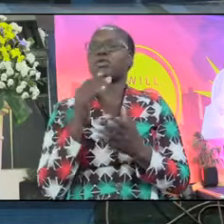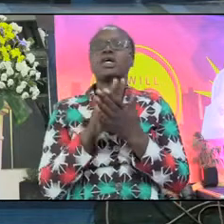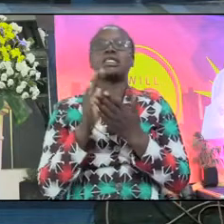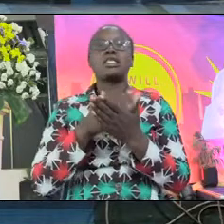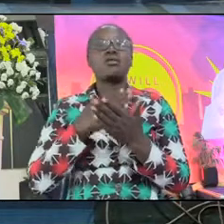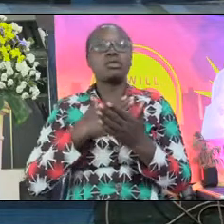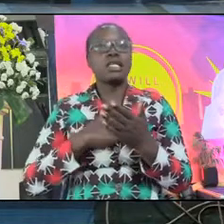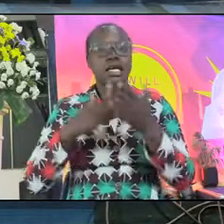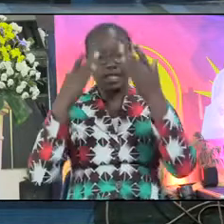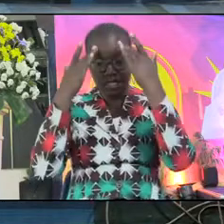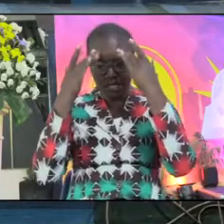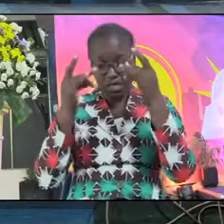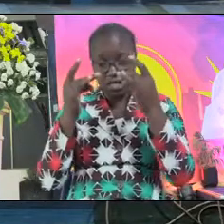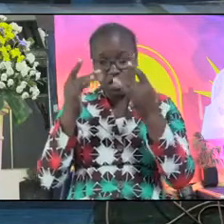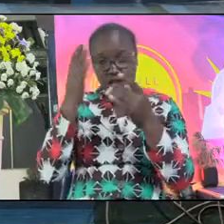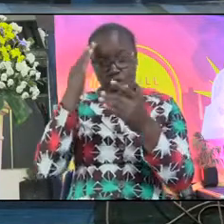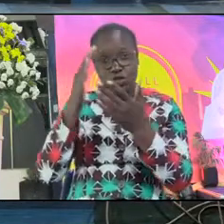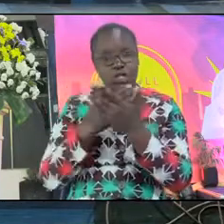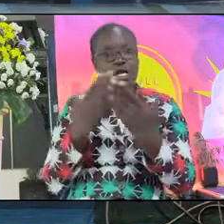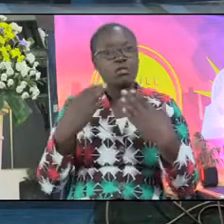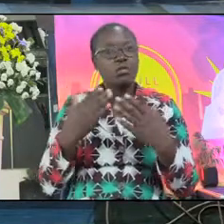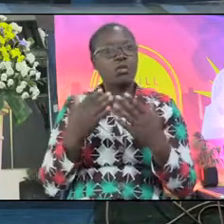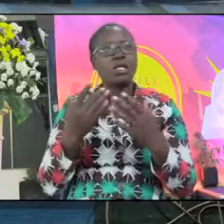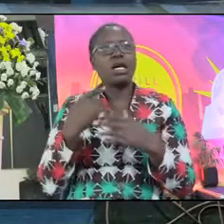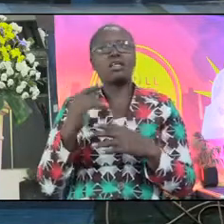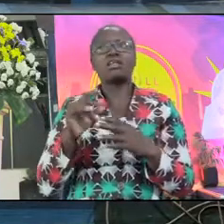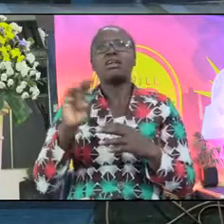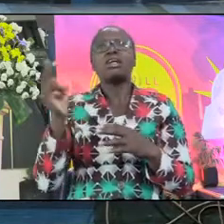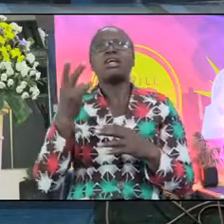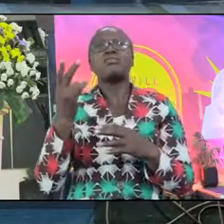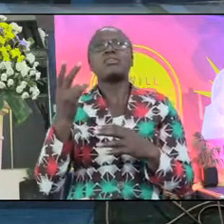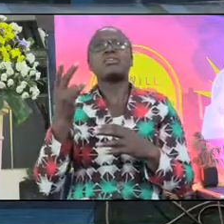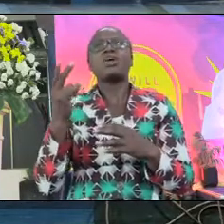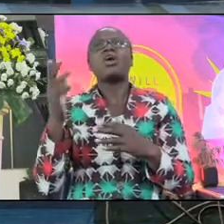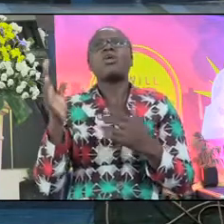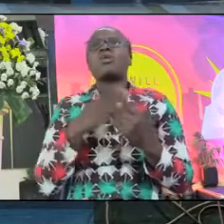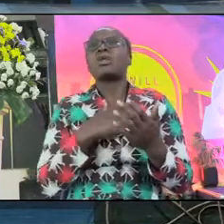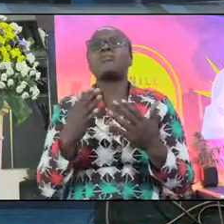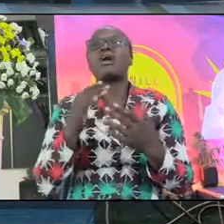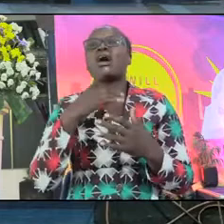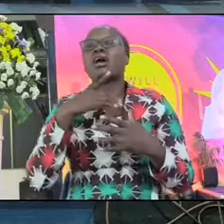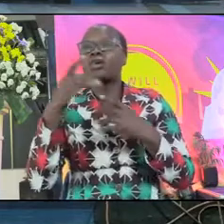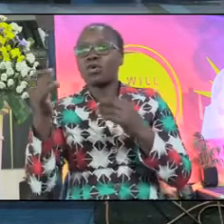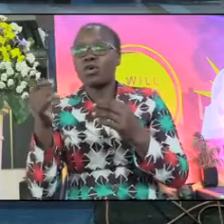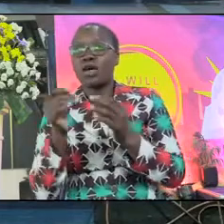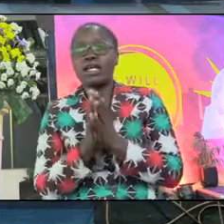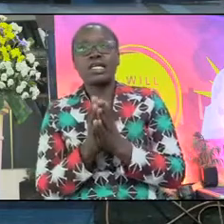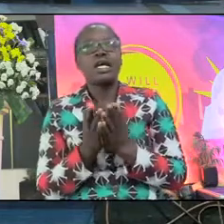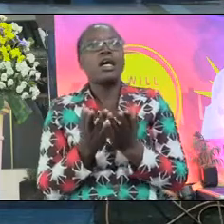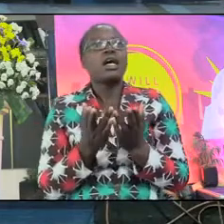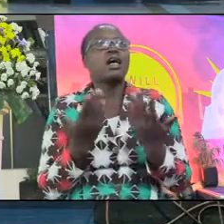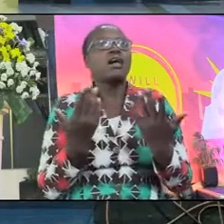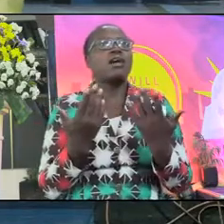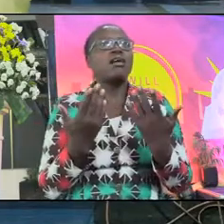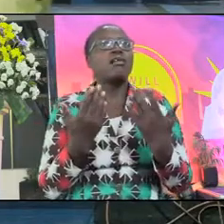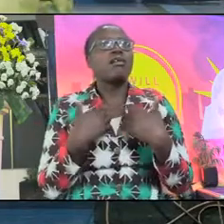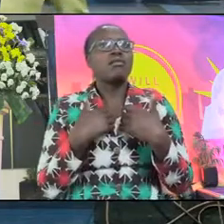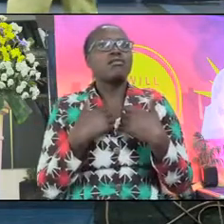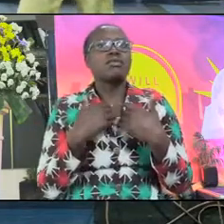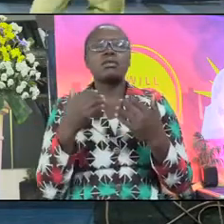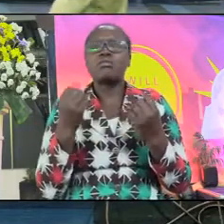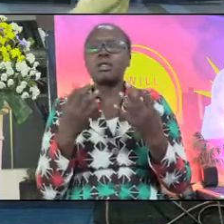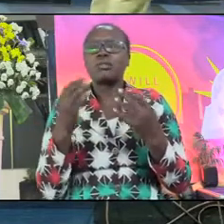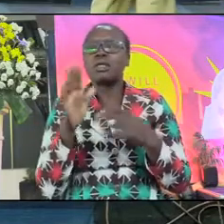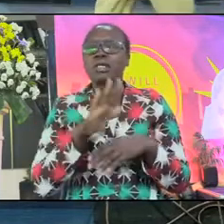have decided, you know something I've discovered with Adventists, no matter where I go, and I haven't passed a lot of